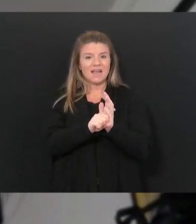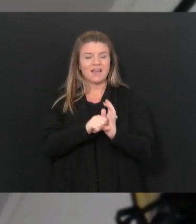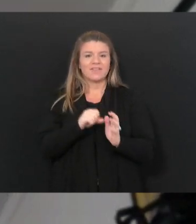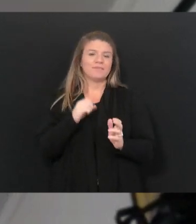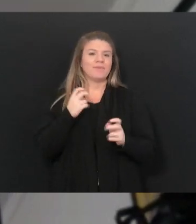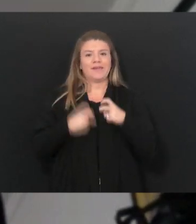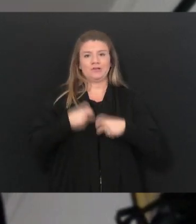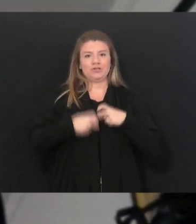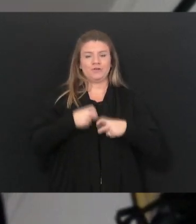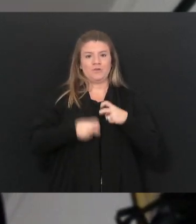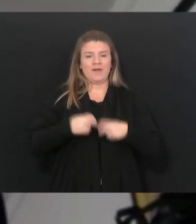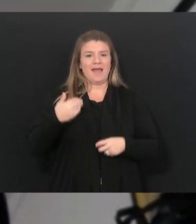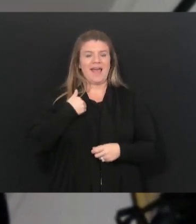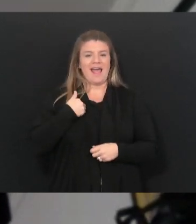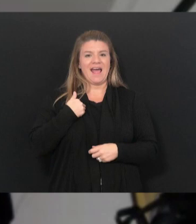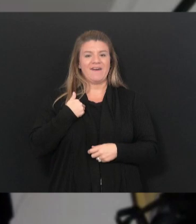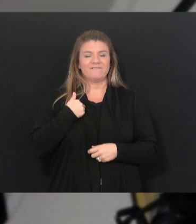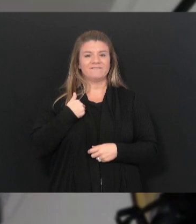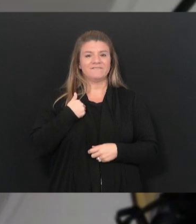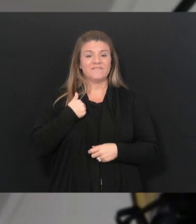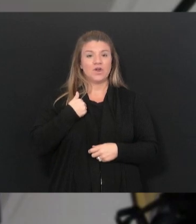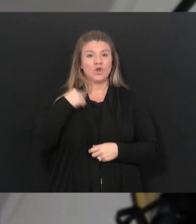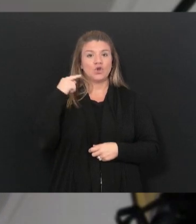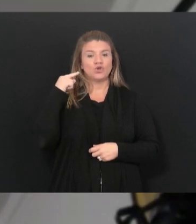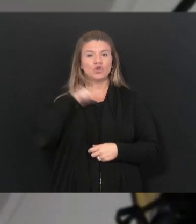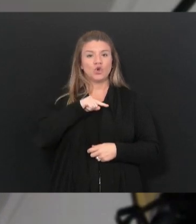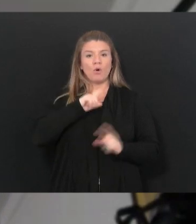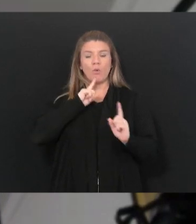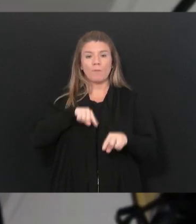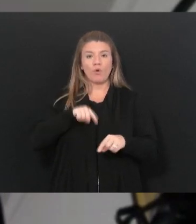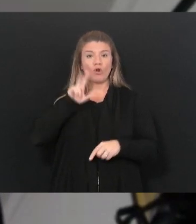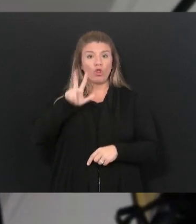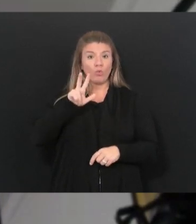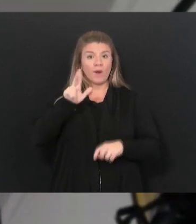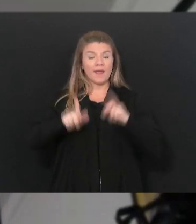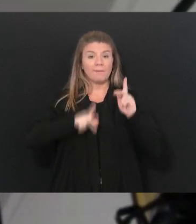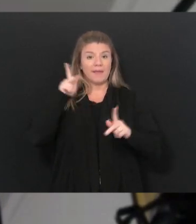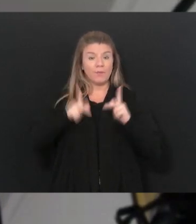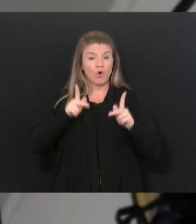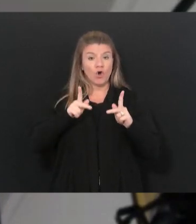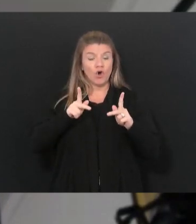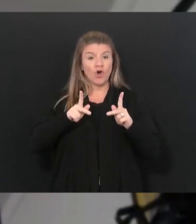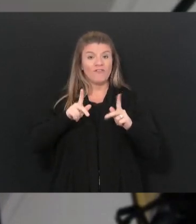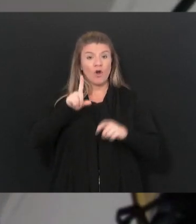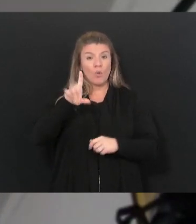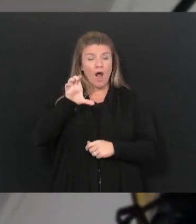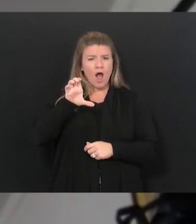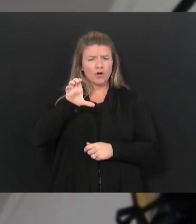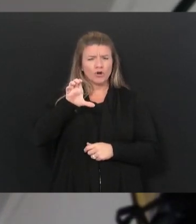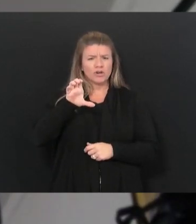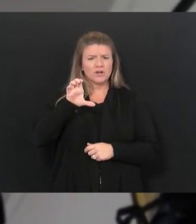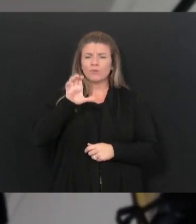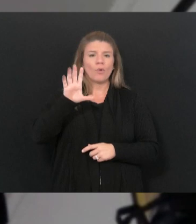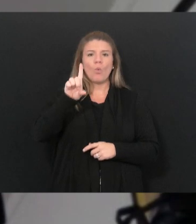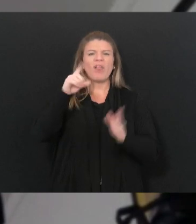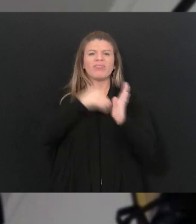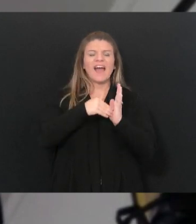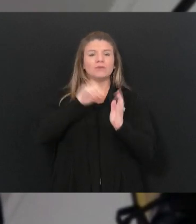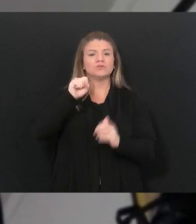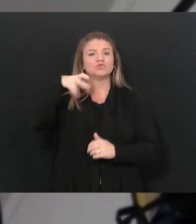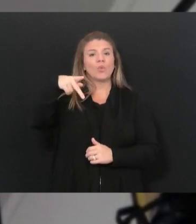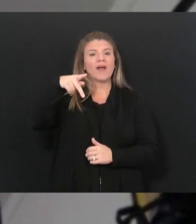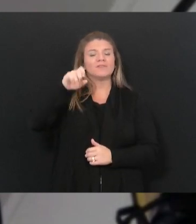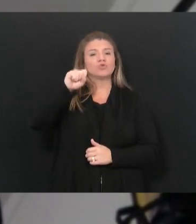up is, I think you all had put it at 3 people per 100 per 1,000 square